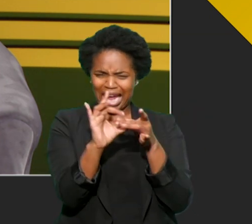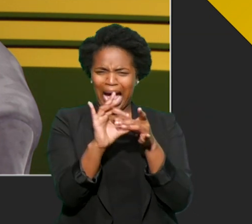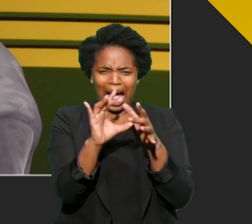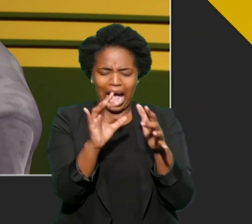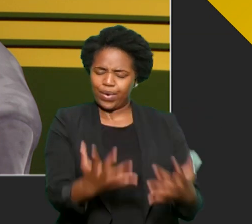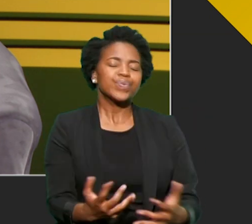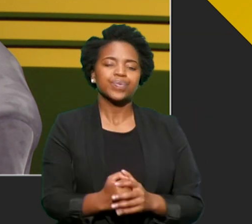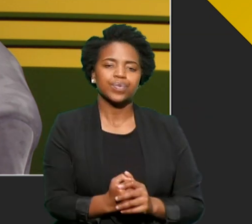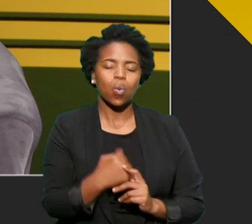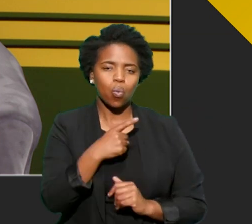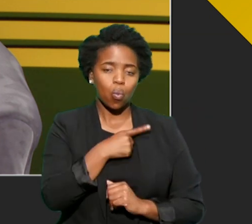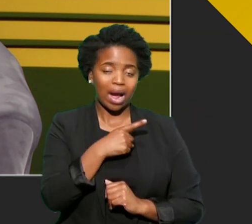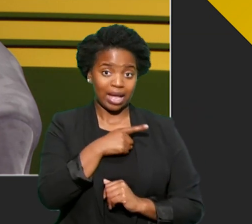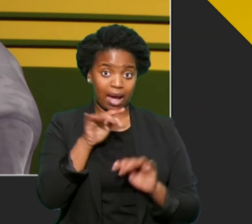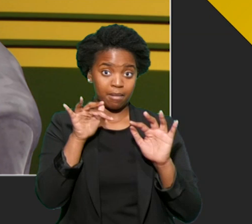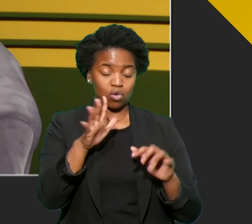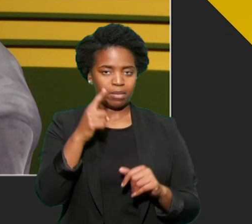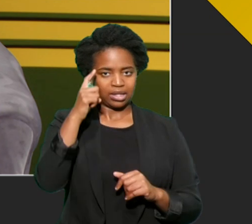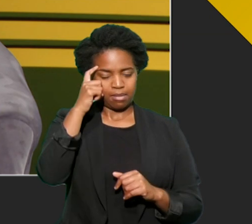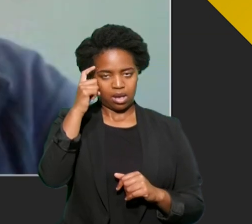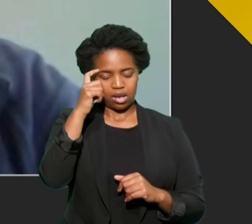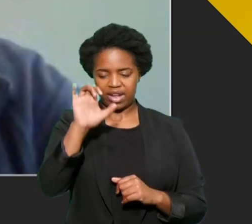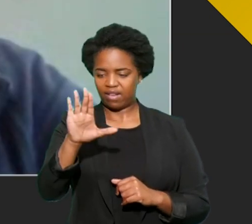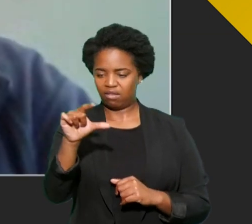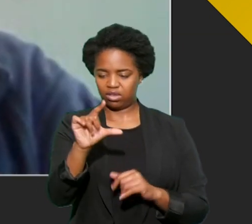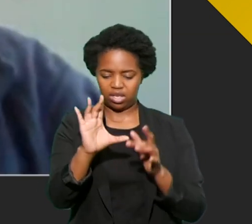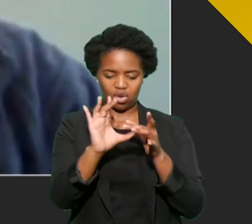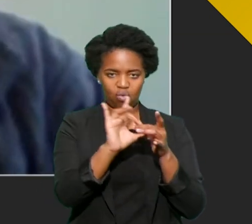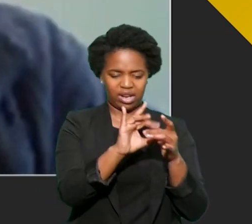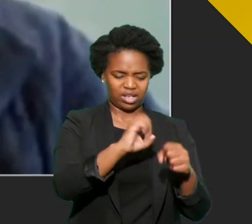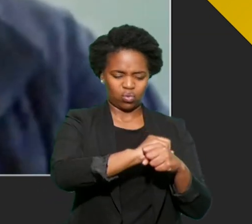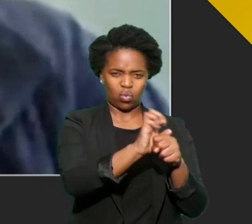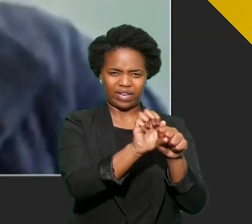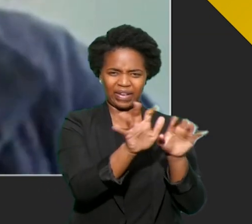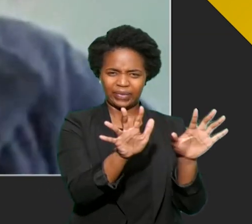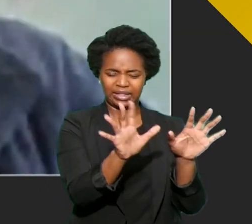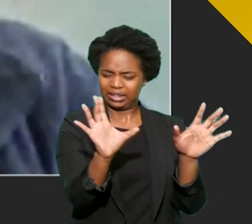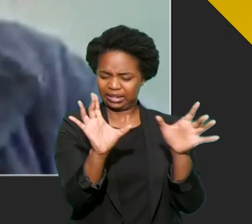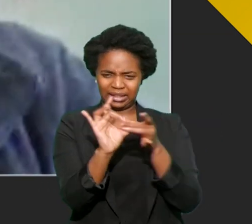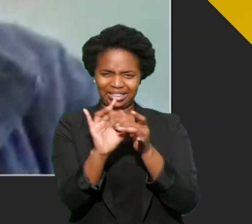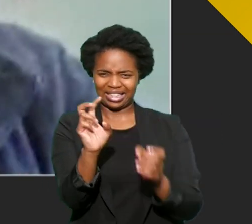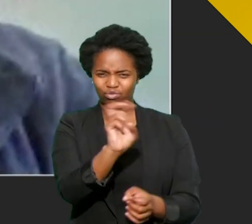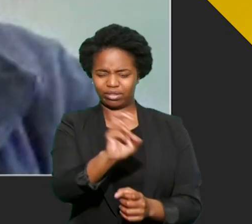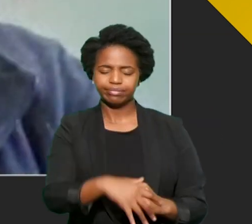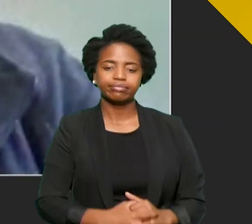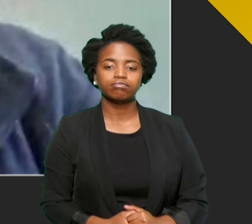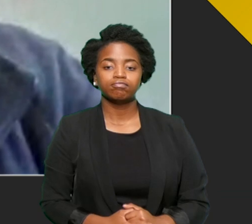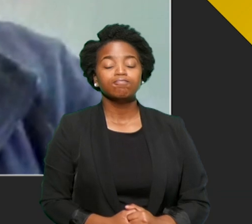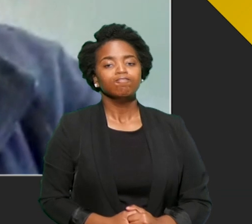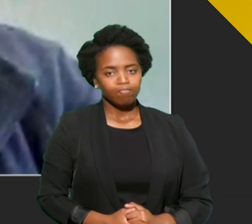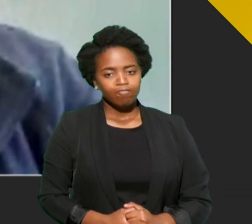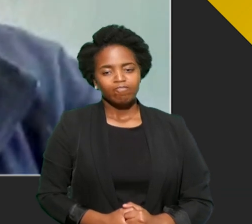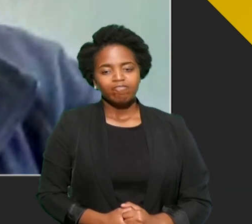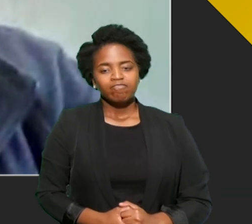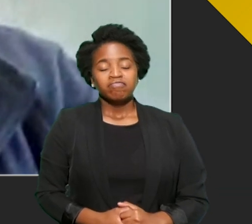entire, it's quite a bizarre thing that's happening. Yes. So I normally look at